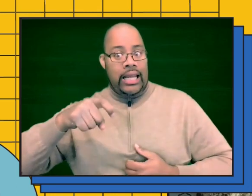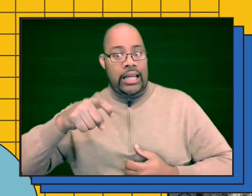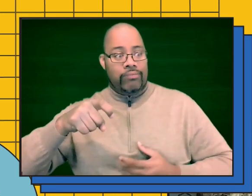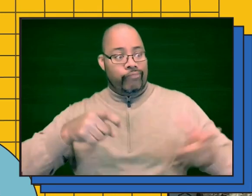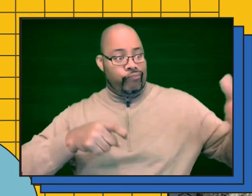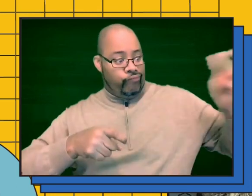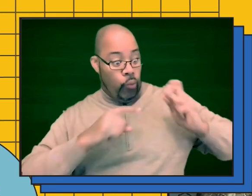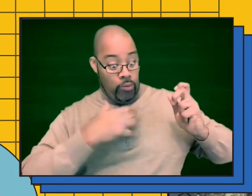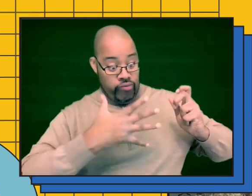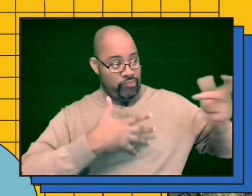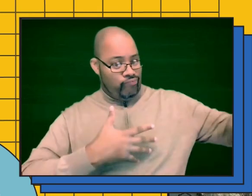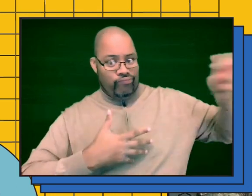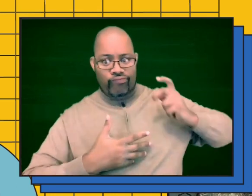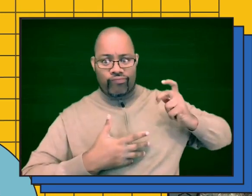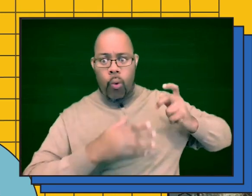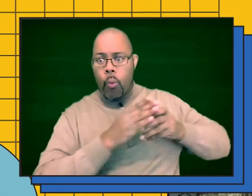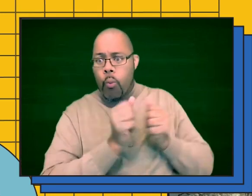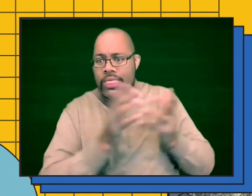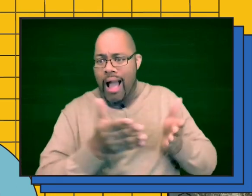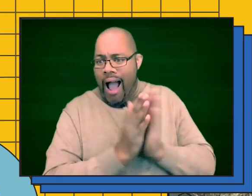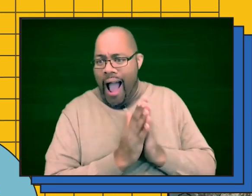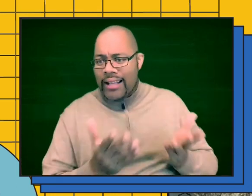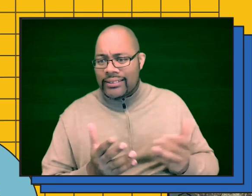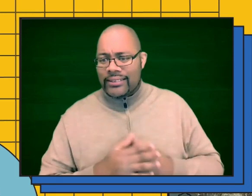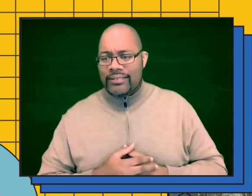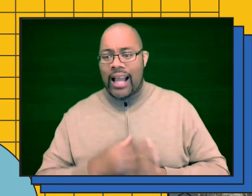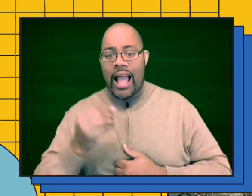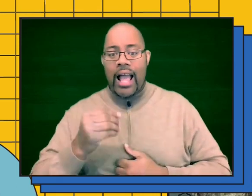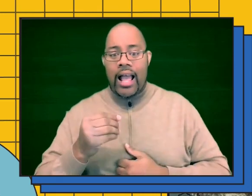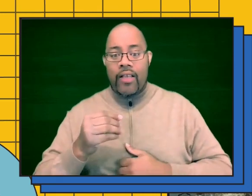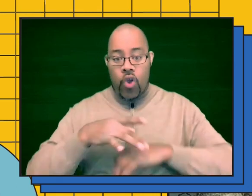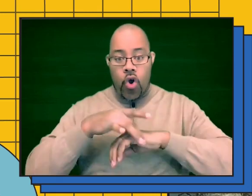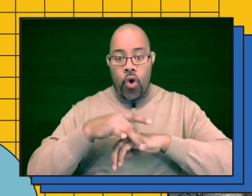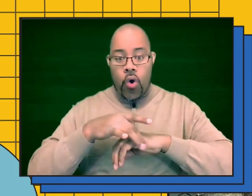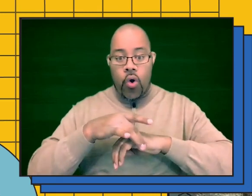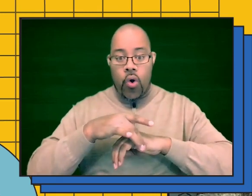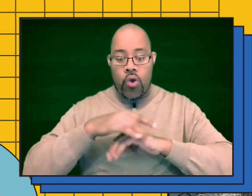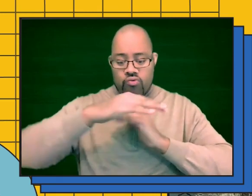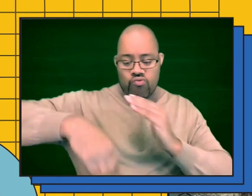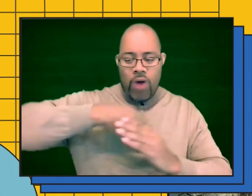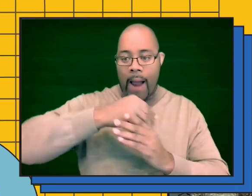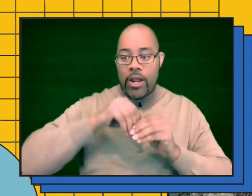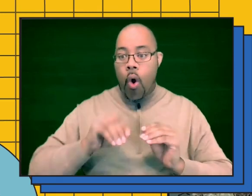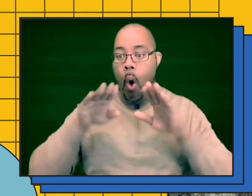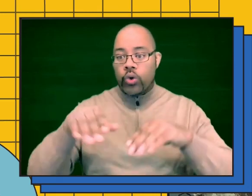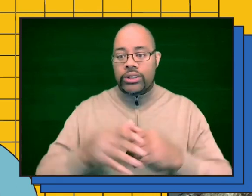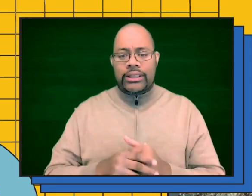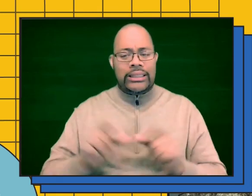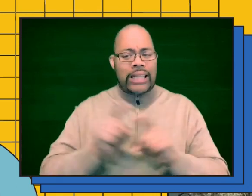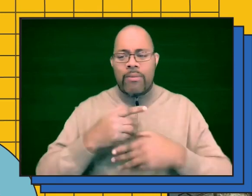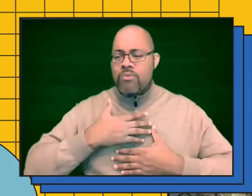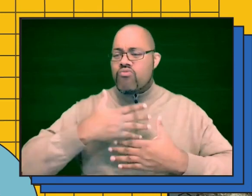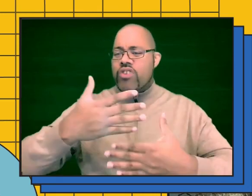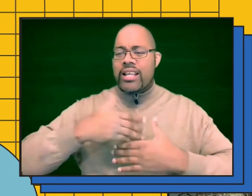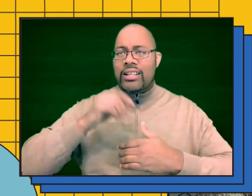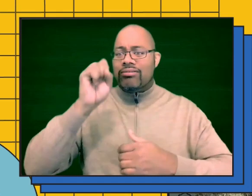we need, take what we give, without being asked. And the planet, wrapped in ocean,